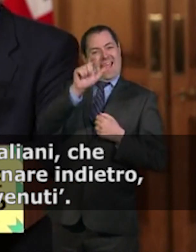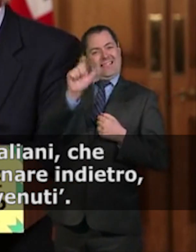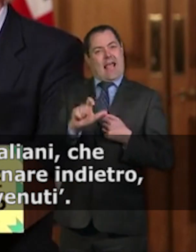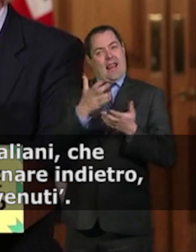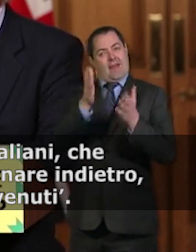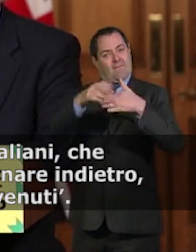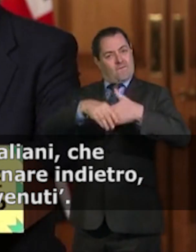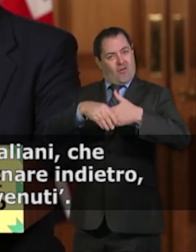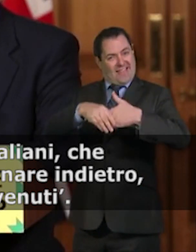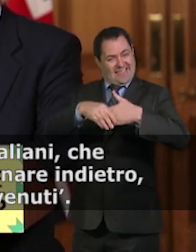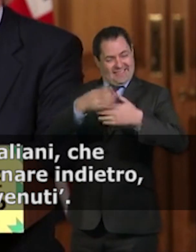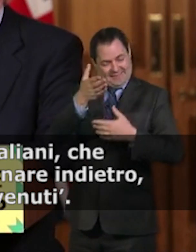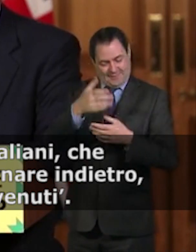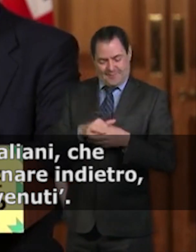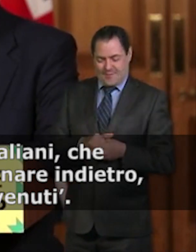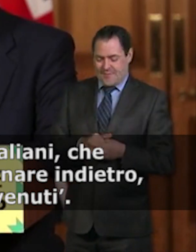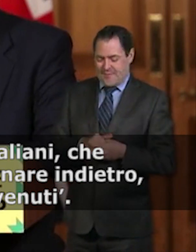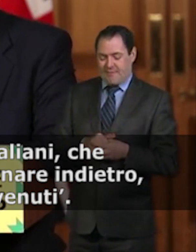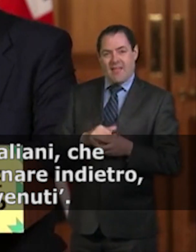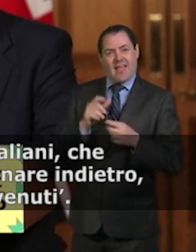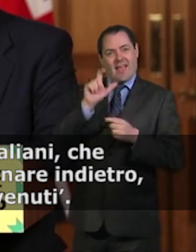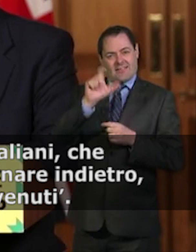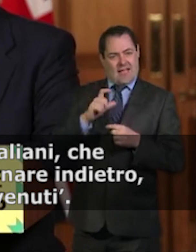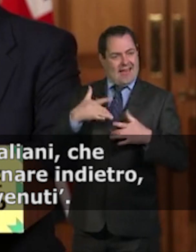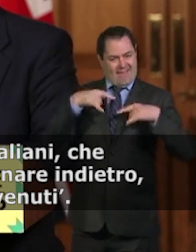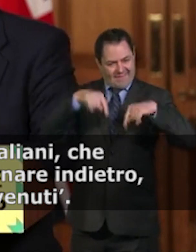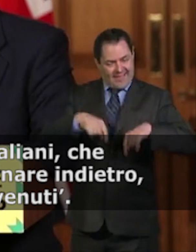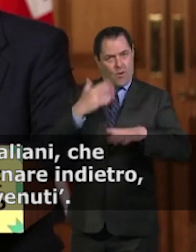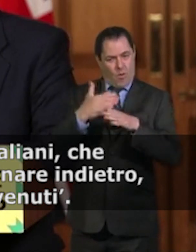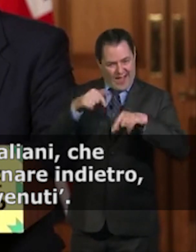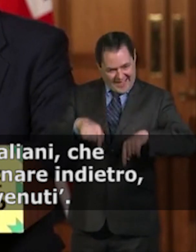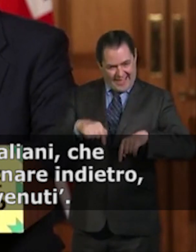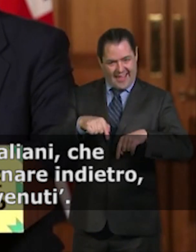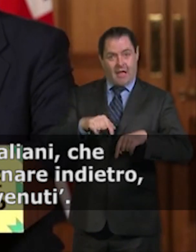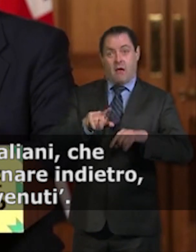Italians who've been living and working in the UK who now want to come back, I say come back.